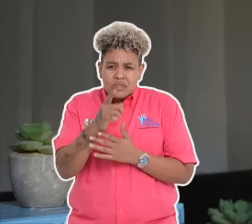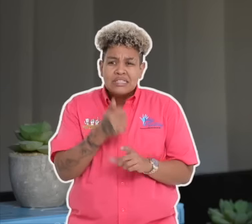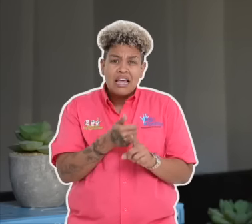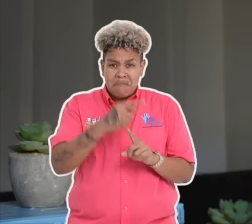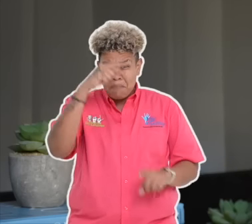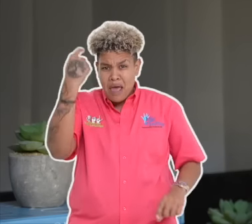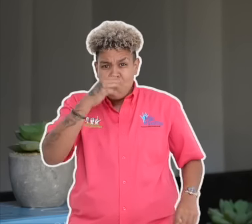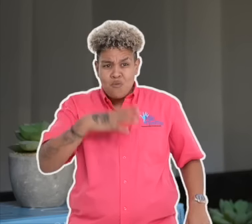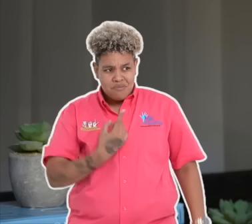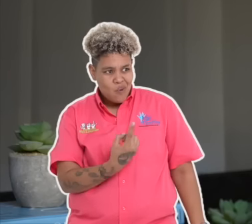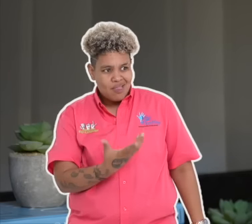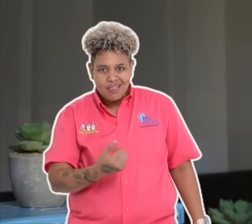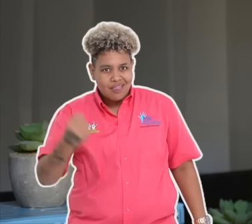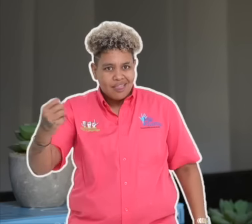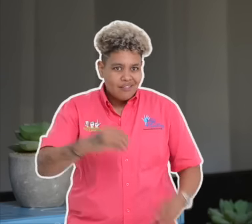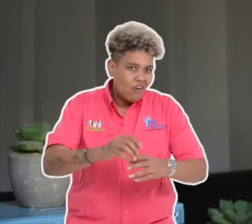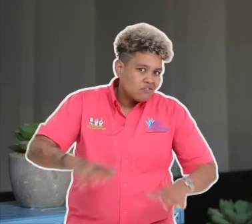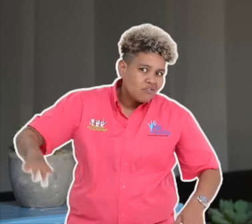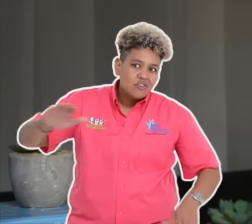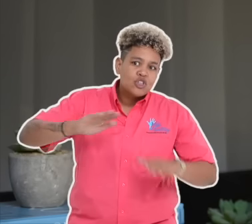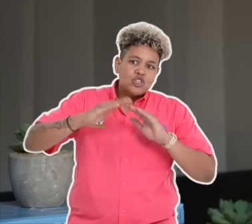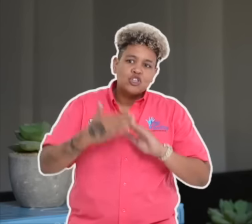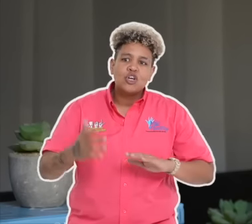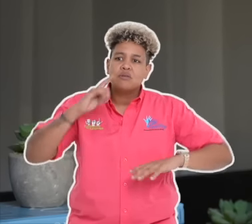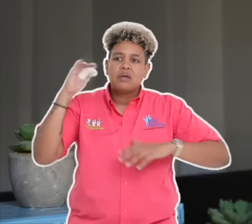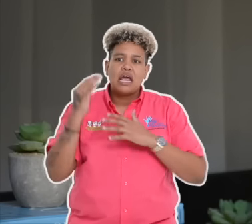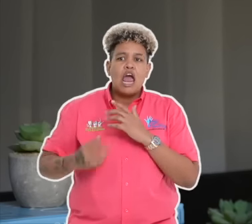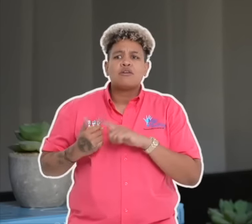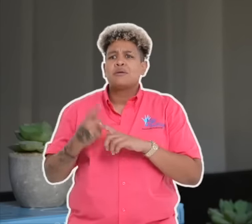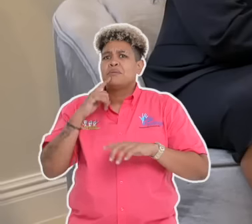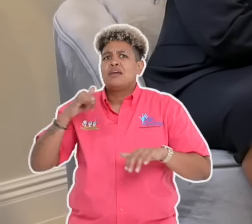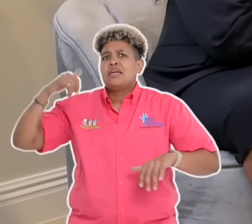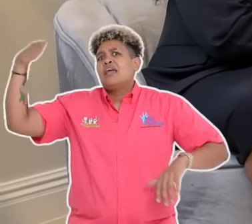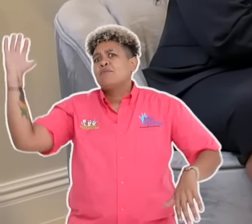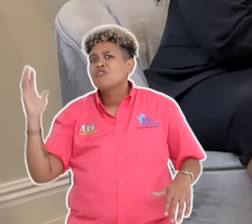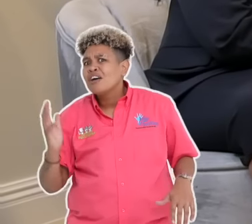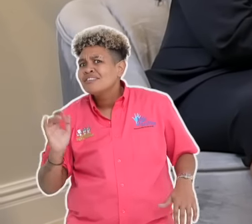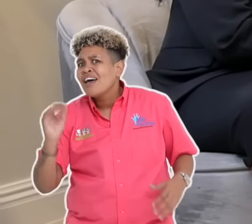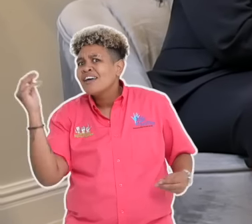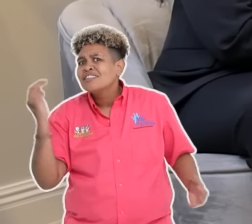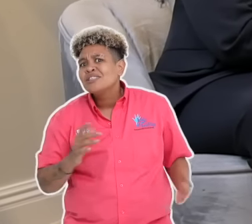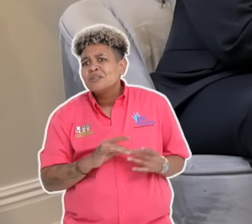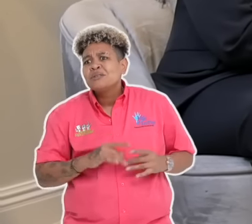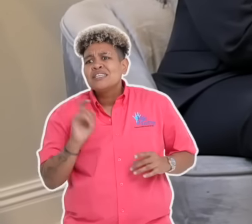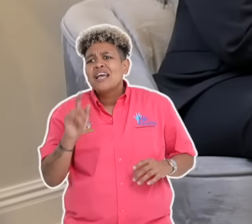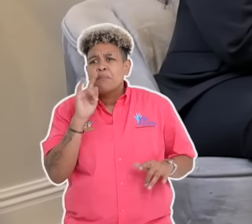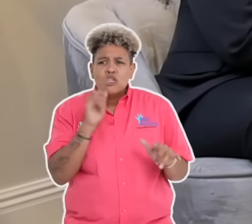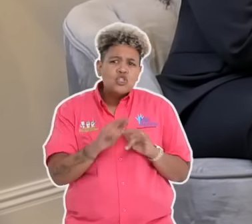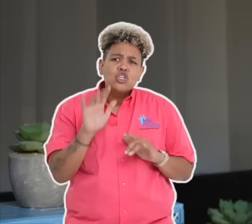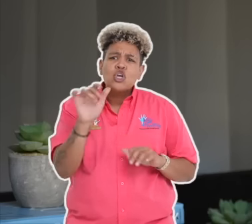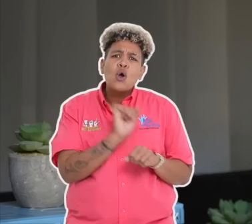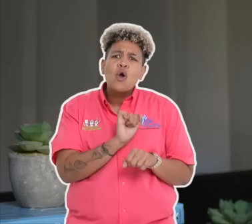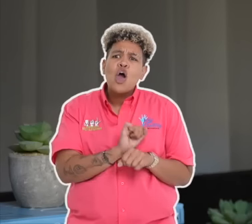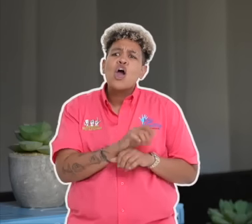did you navigate the space as Black woman, Jamaican, Caribbean, immigrant? That space can be